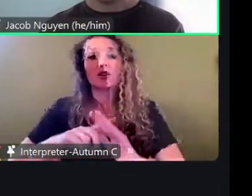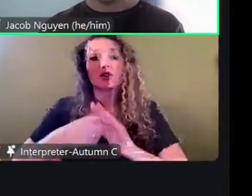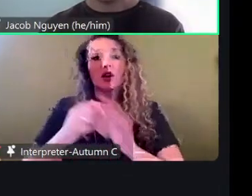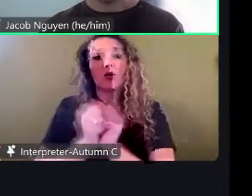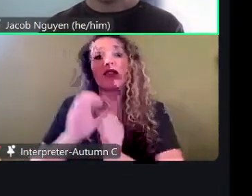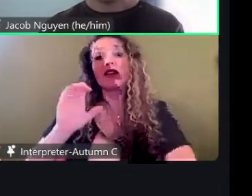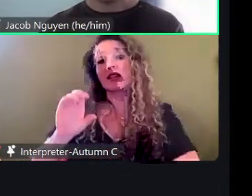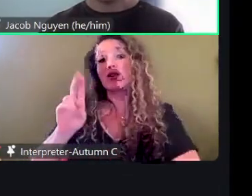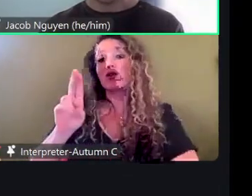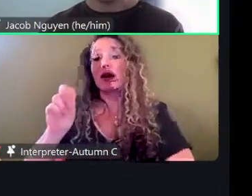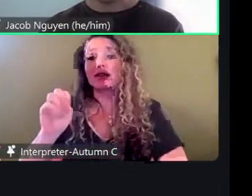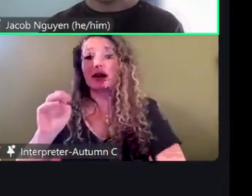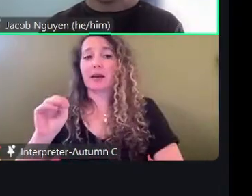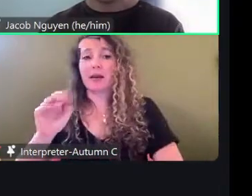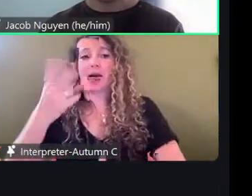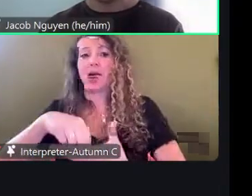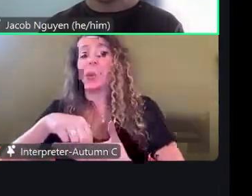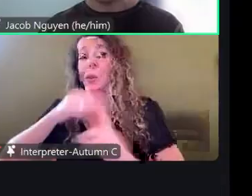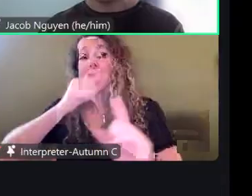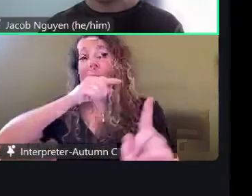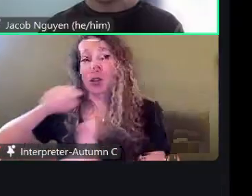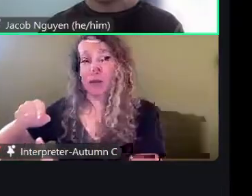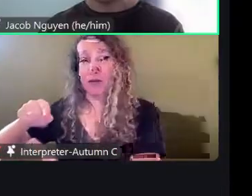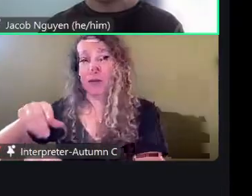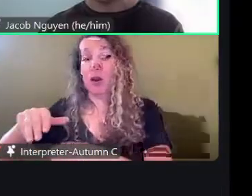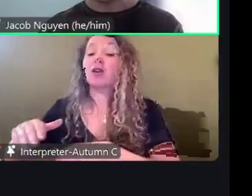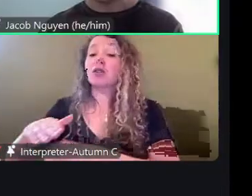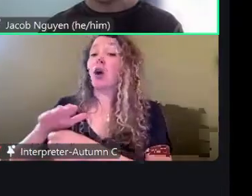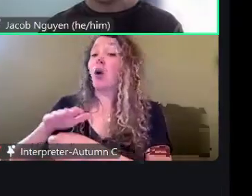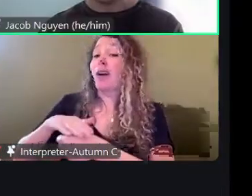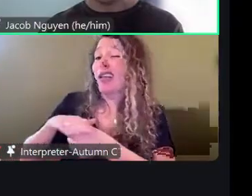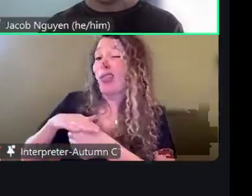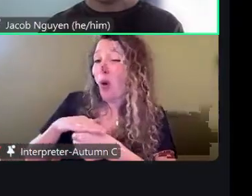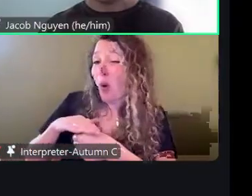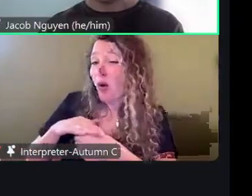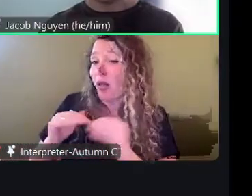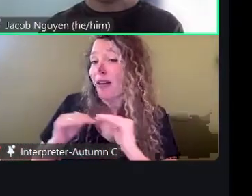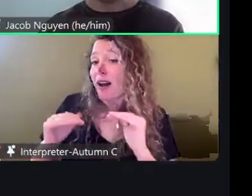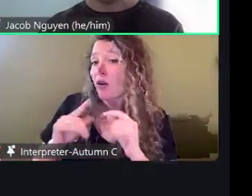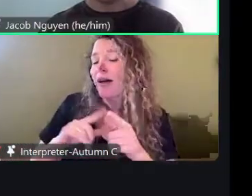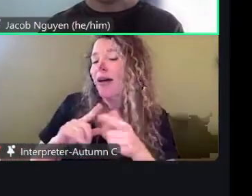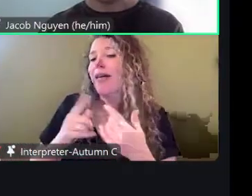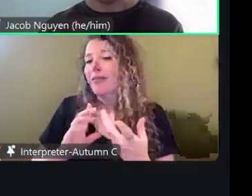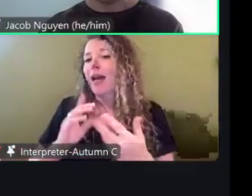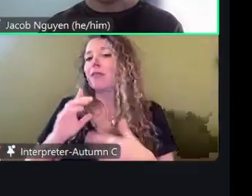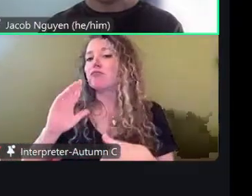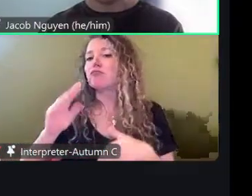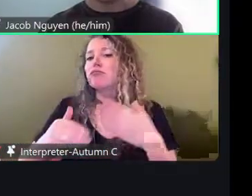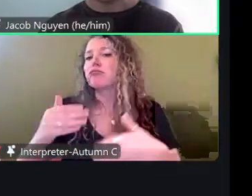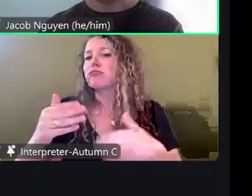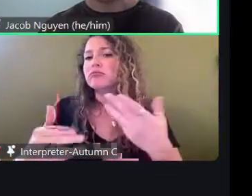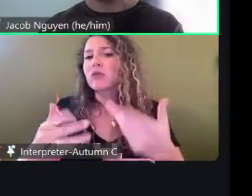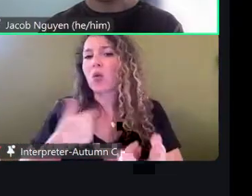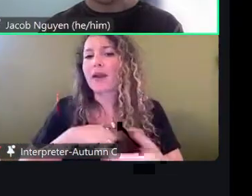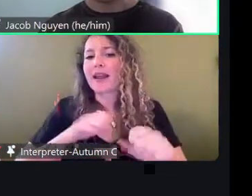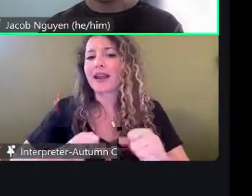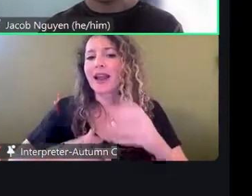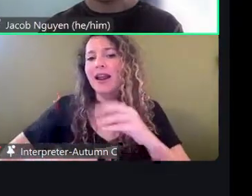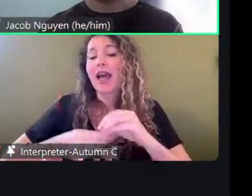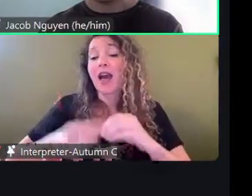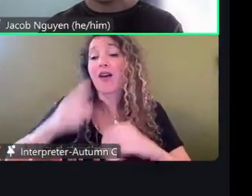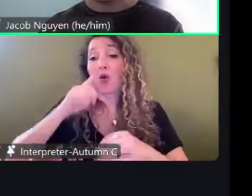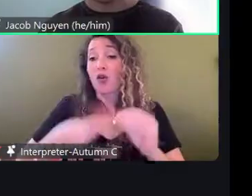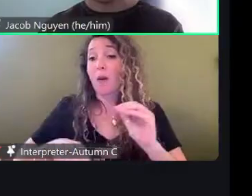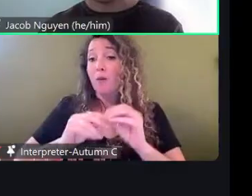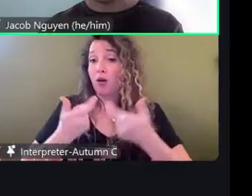inclusion initiative, so at the local level, but hopefully eventually we can contribute to the formation of a scalable